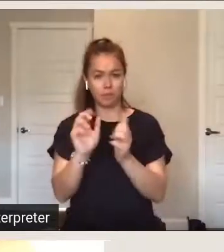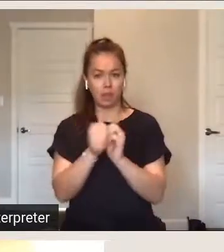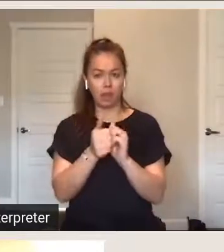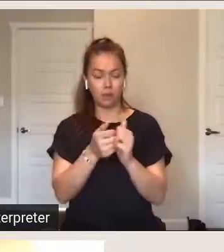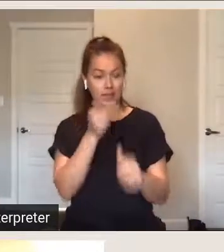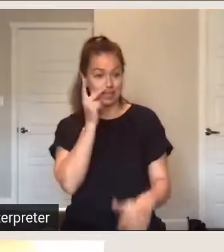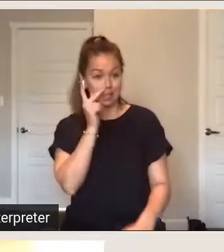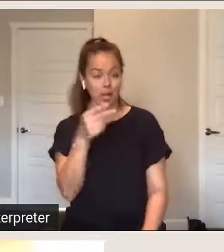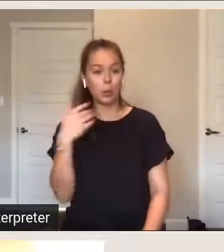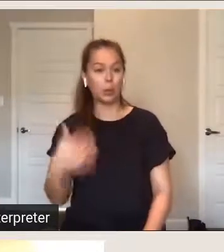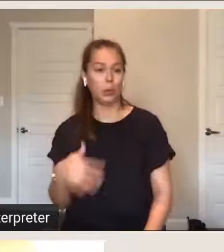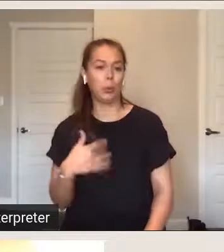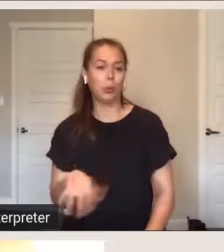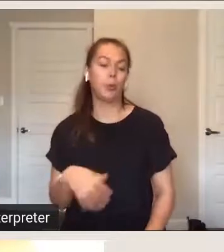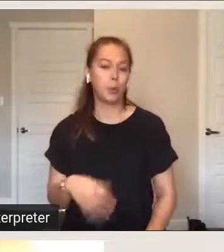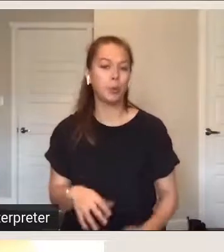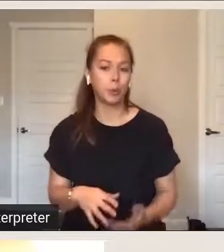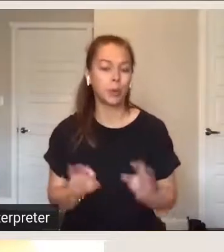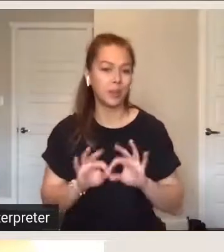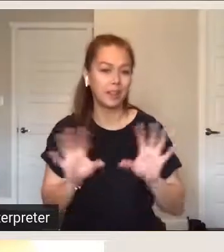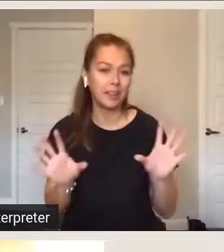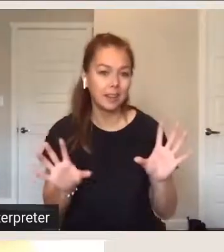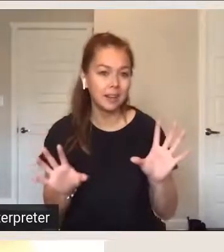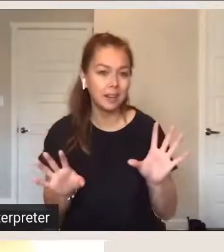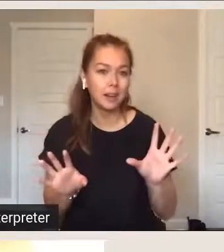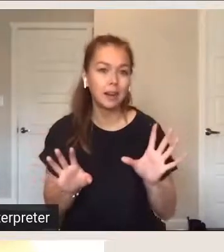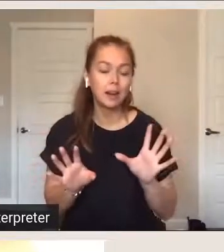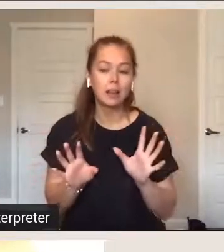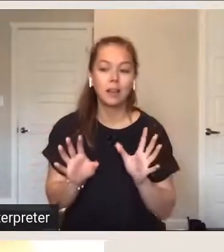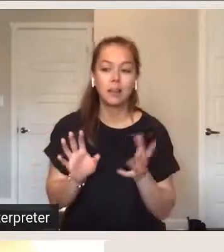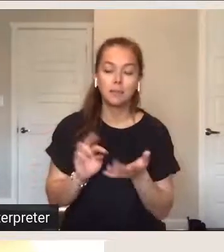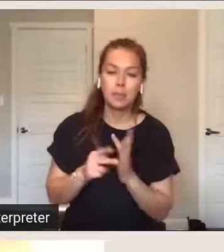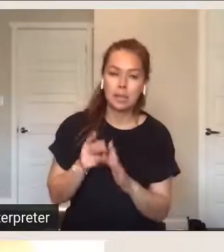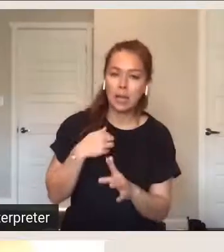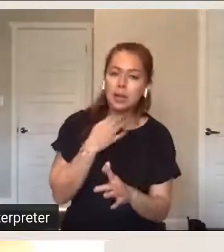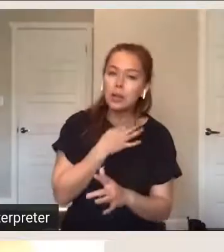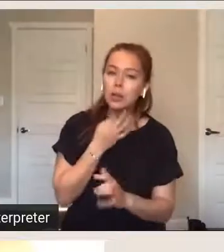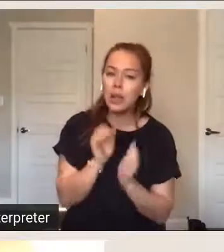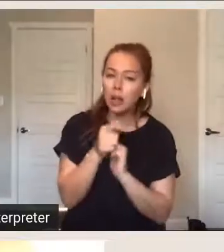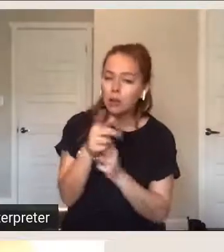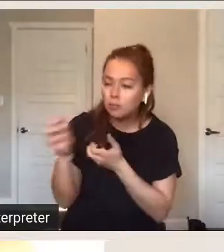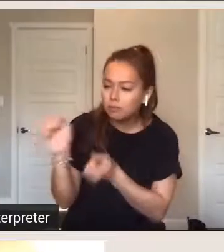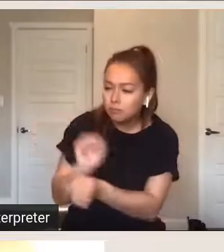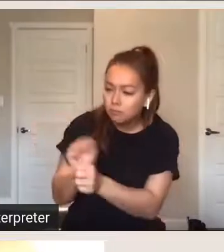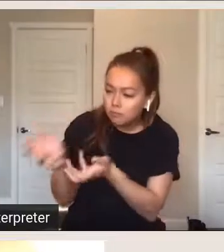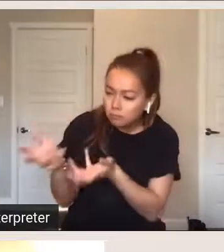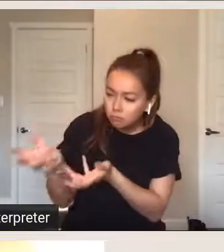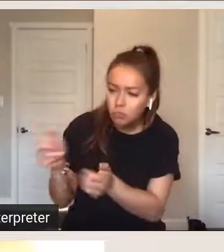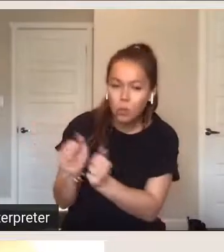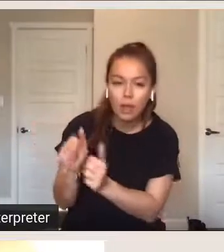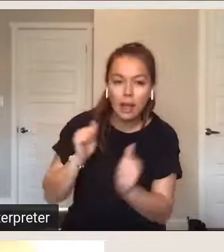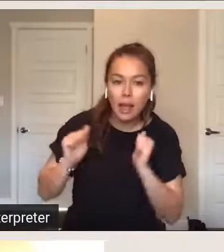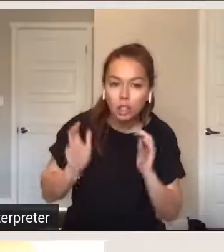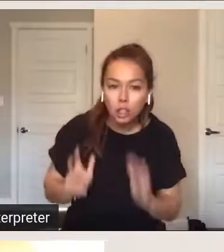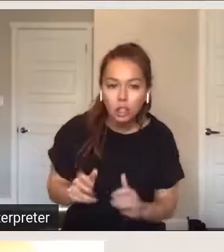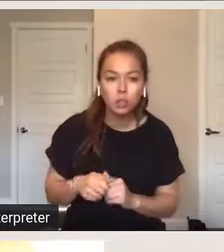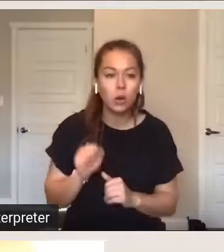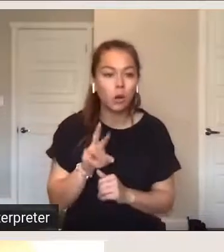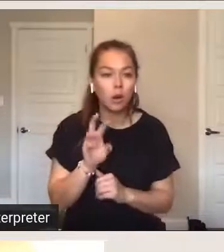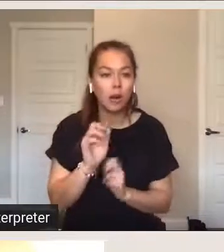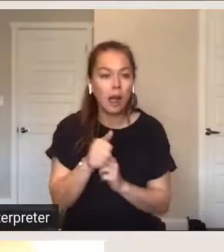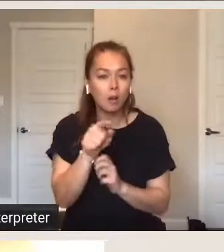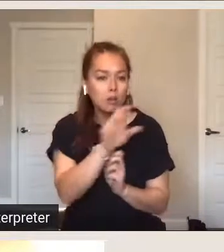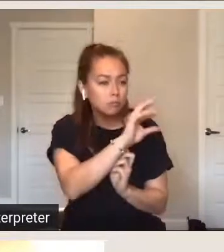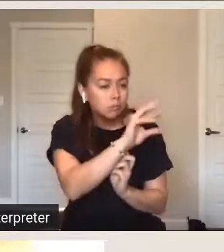with your actors, but also from the feeling of seeing the way that you shot the land, and I think the way the film